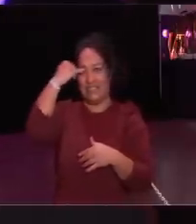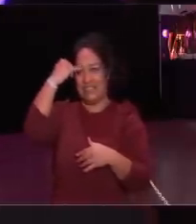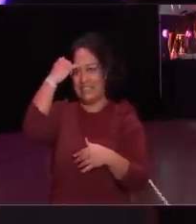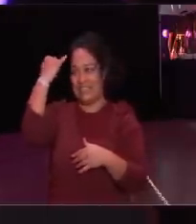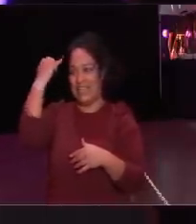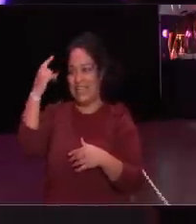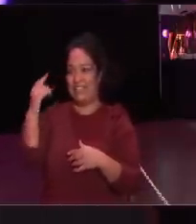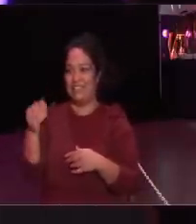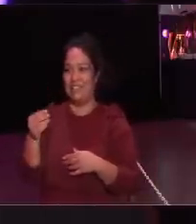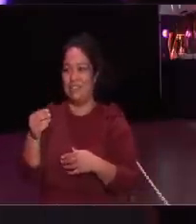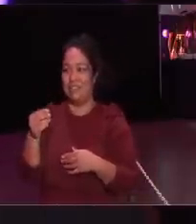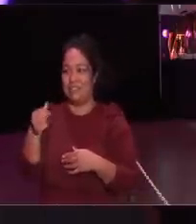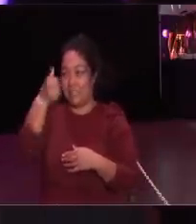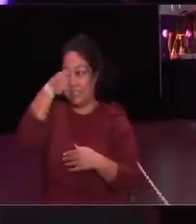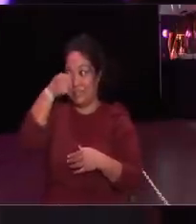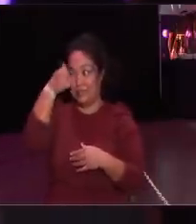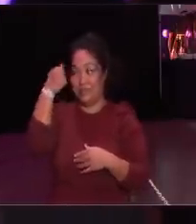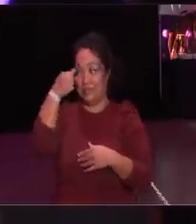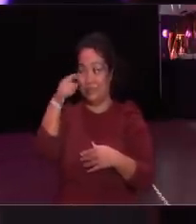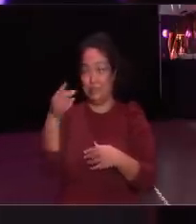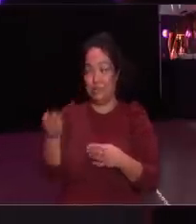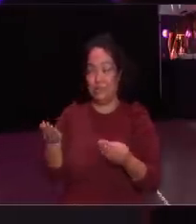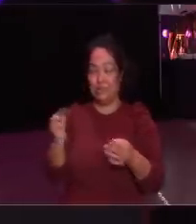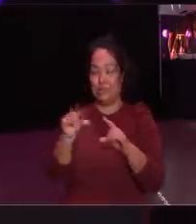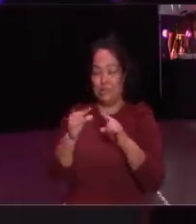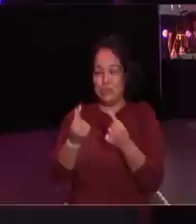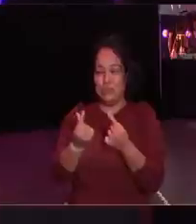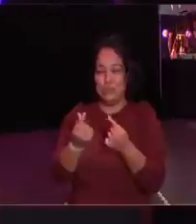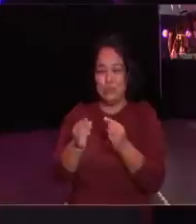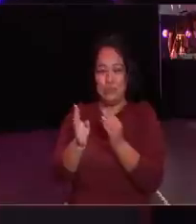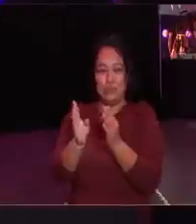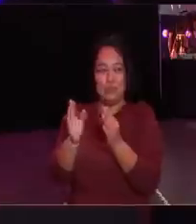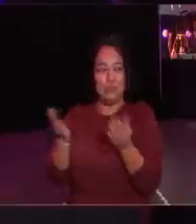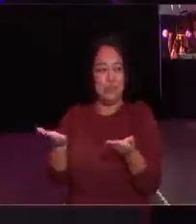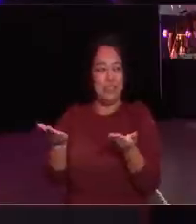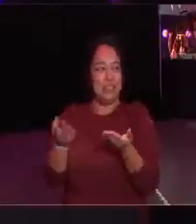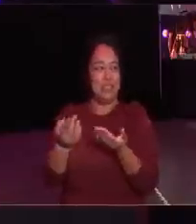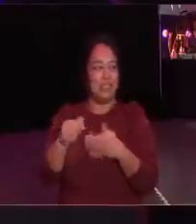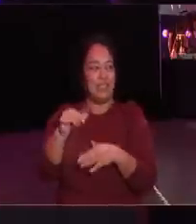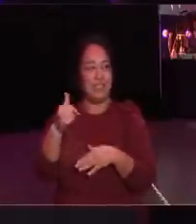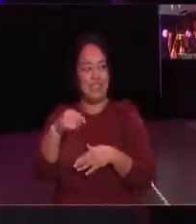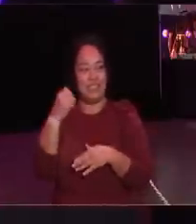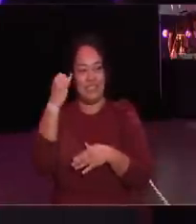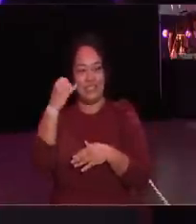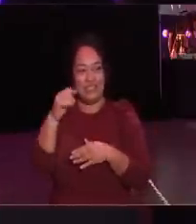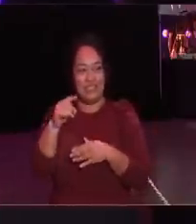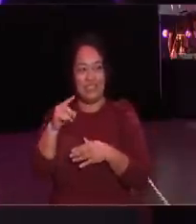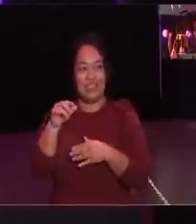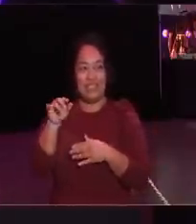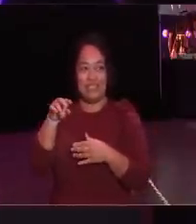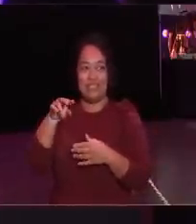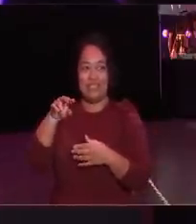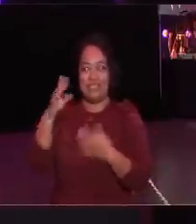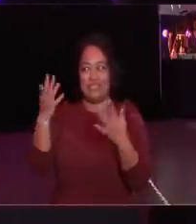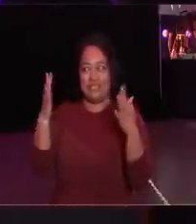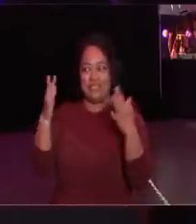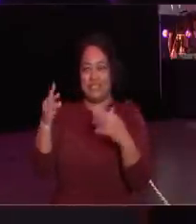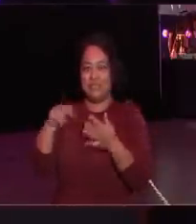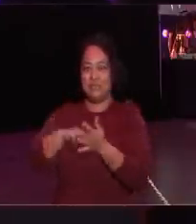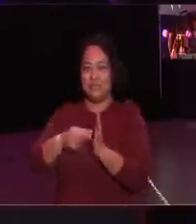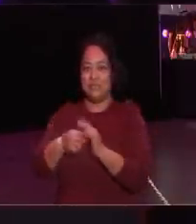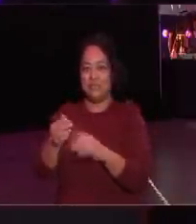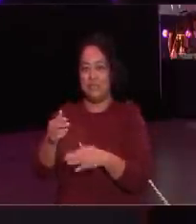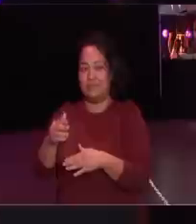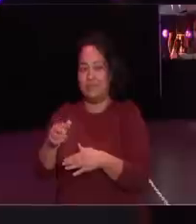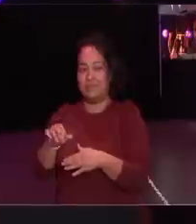No sé si hay otro italiano aquí en la casa. Is there another Italian here in the house? Habrá otro italiano aquí. Okay. Esto significa otra cosa. This means